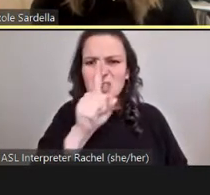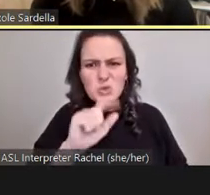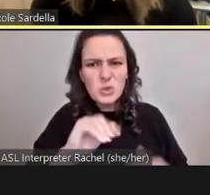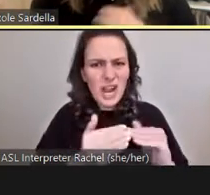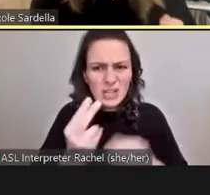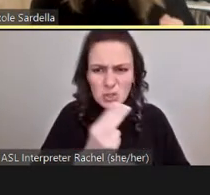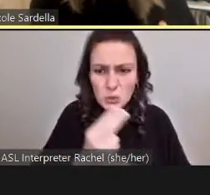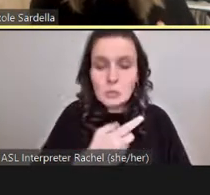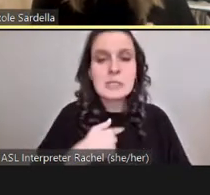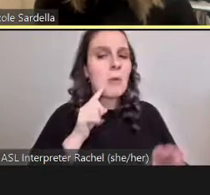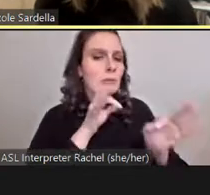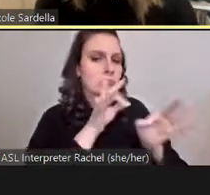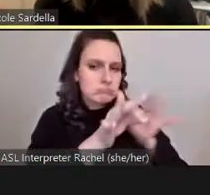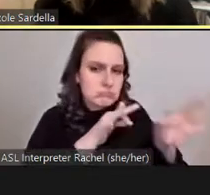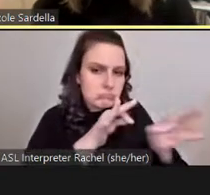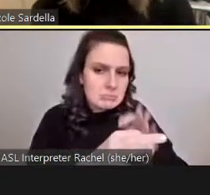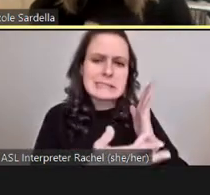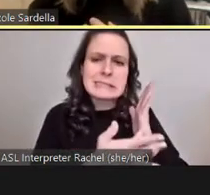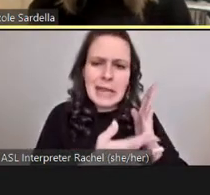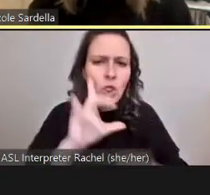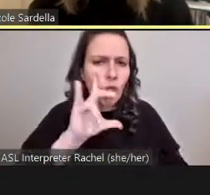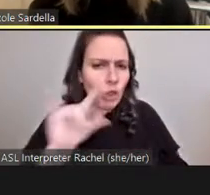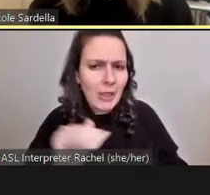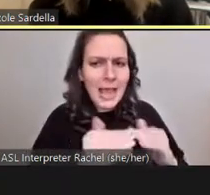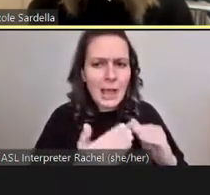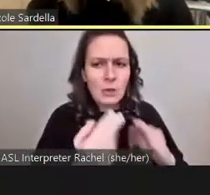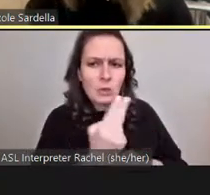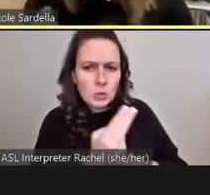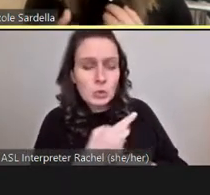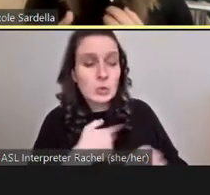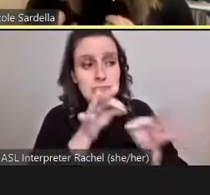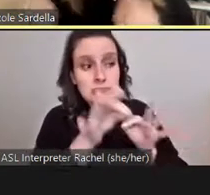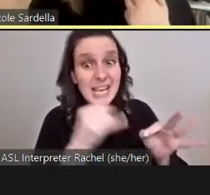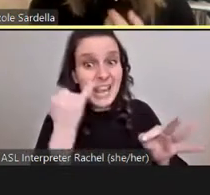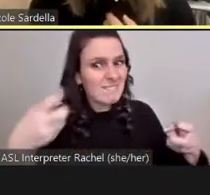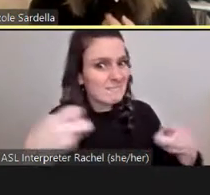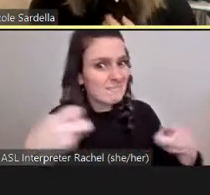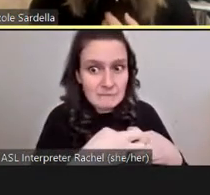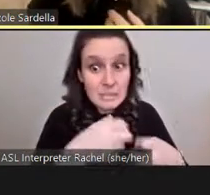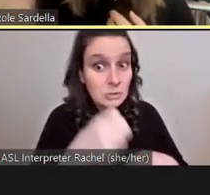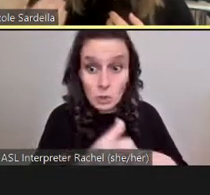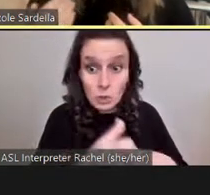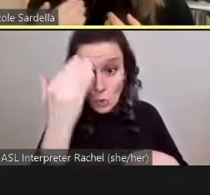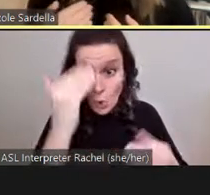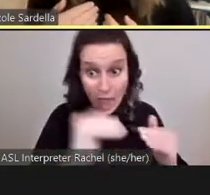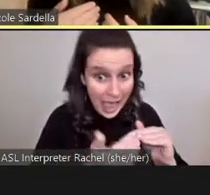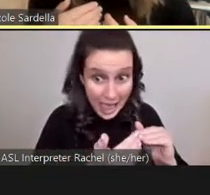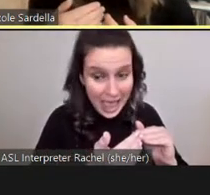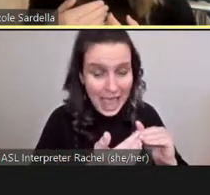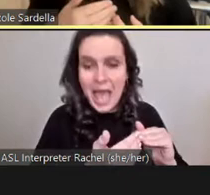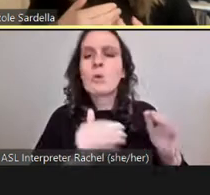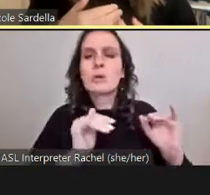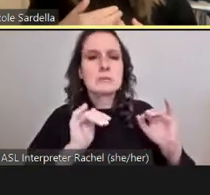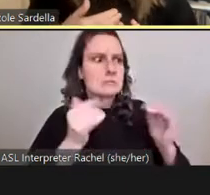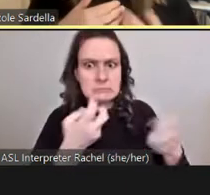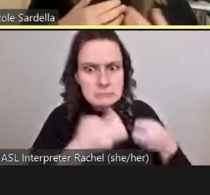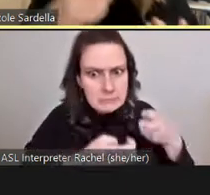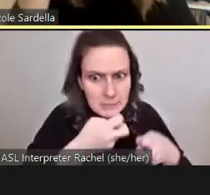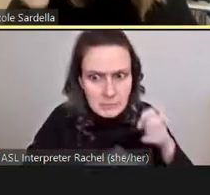the technology, what to do if they have any issues, whether that's giving my phone number or